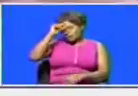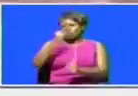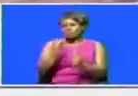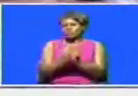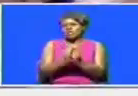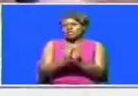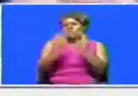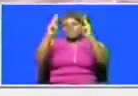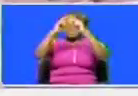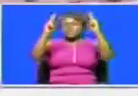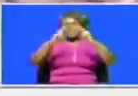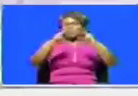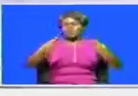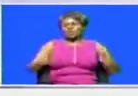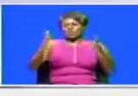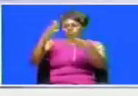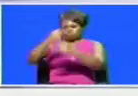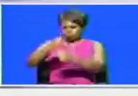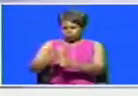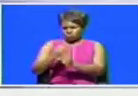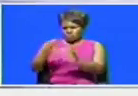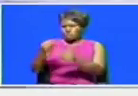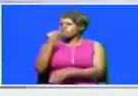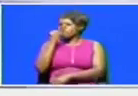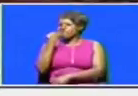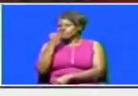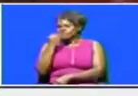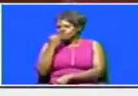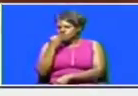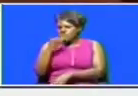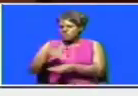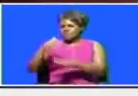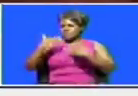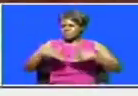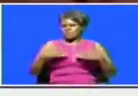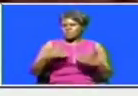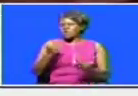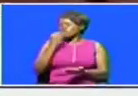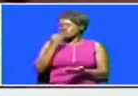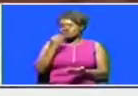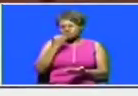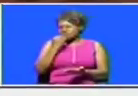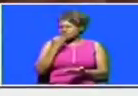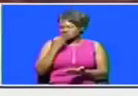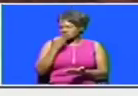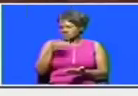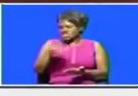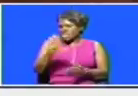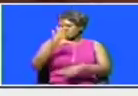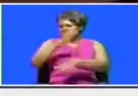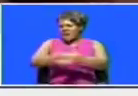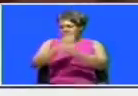collaboration with international aid agencies, have been releasing food donations to the affected, the donations barely reach the